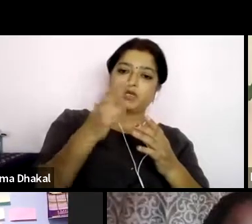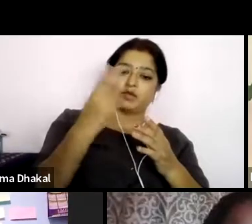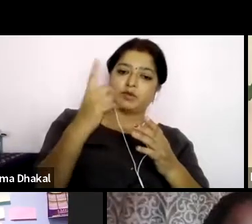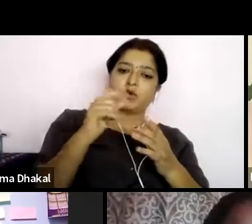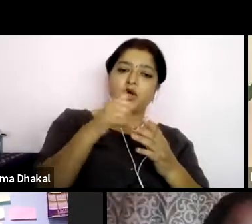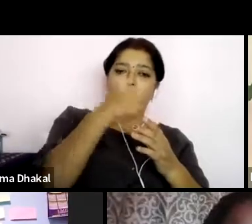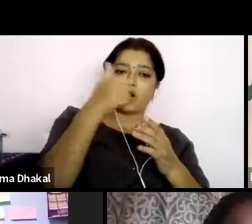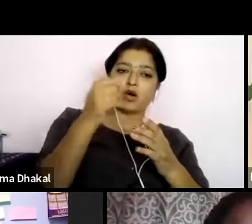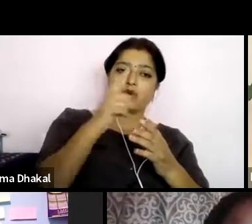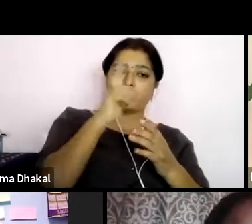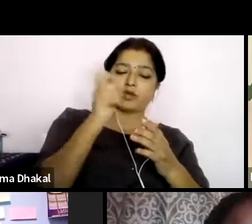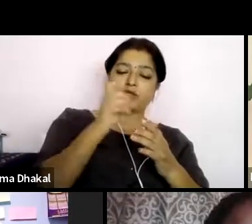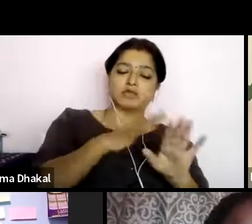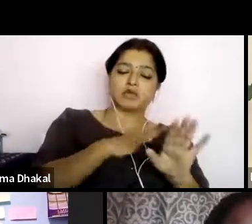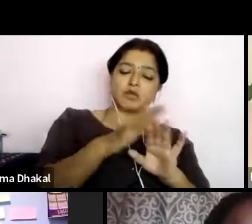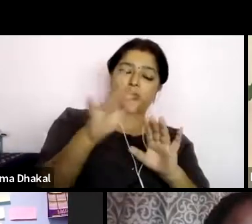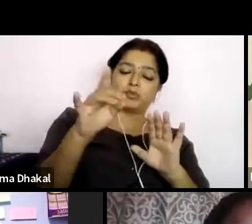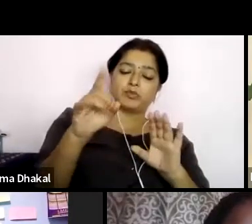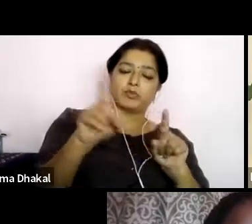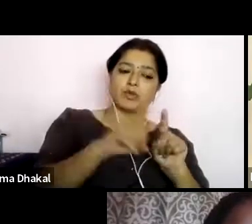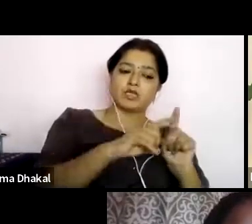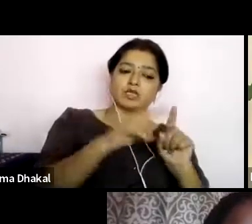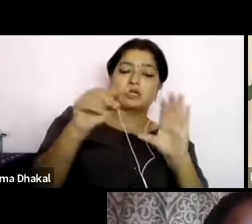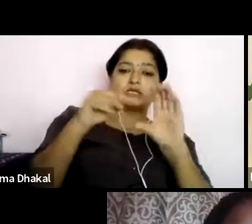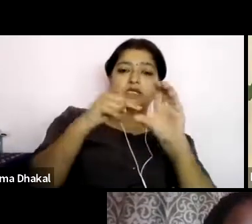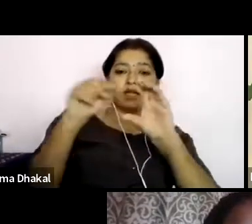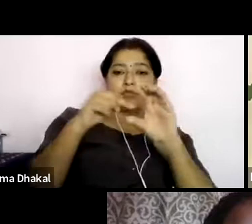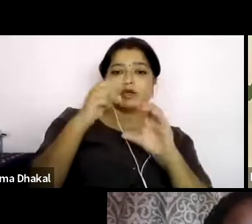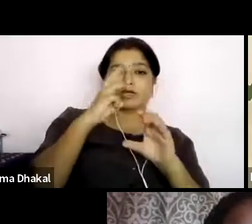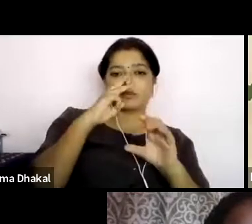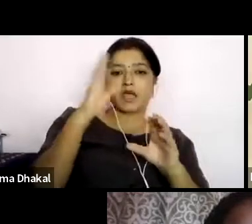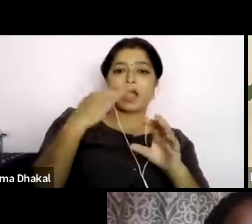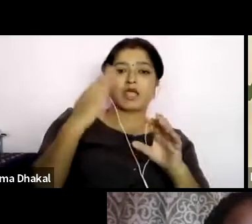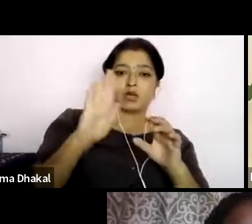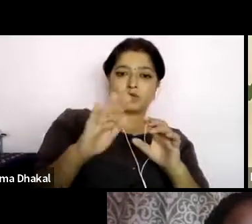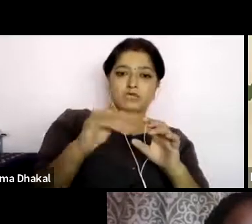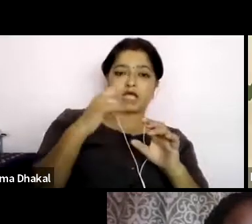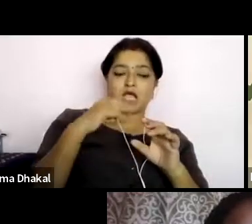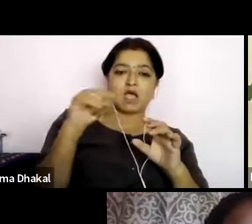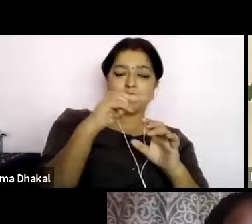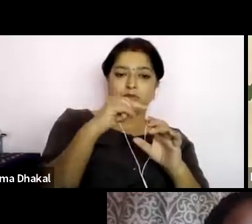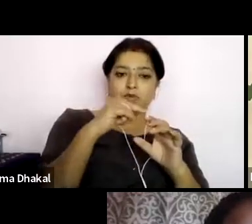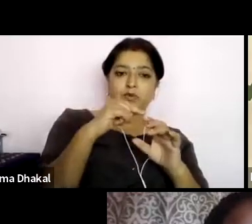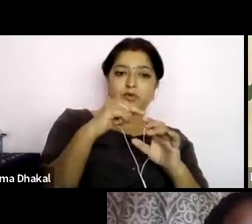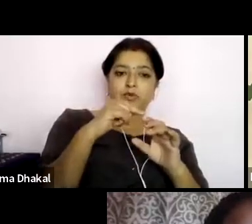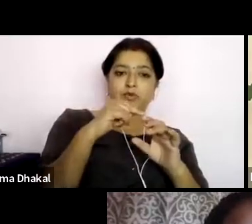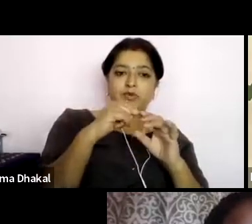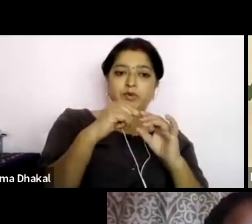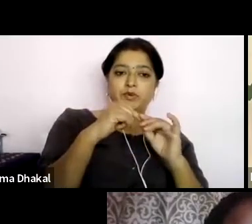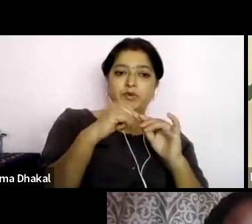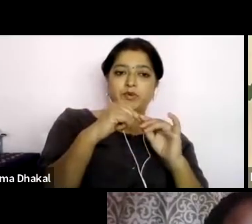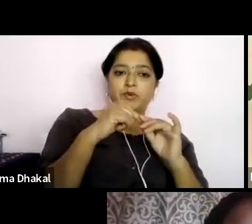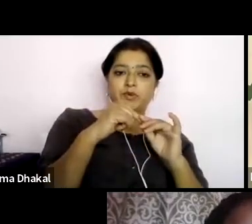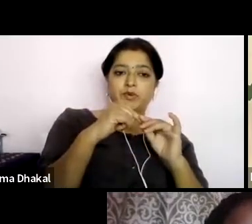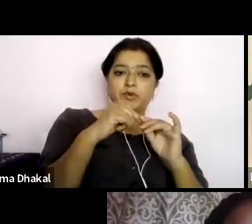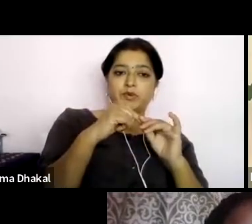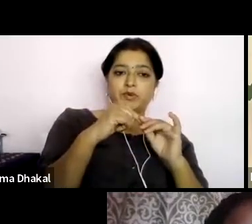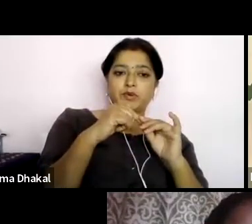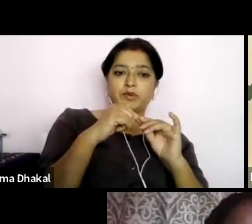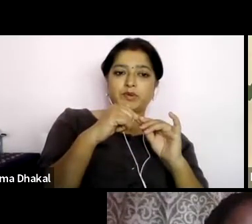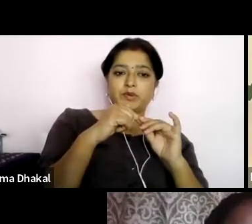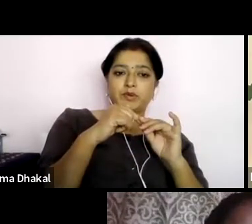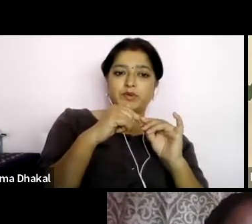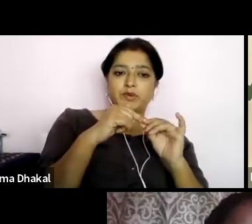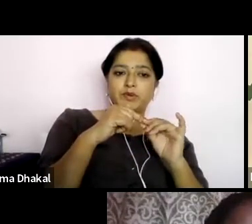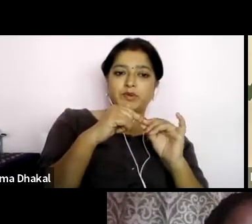on your specific post that you made? You spoke about approaches to strengthening gaps, but would you like to elaborate a little